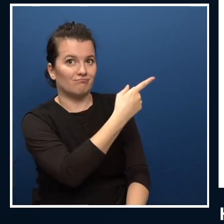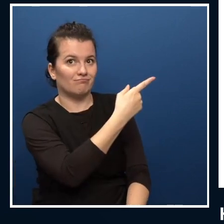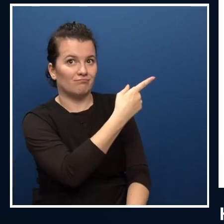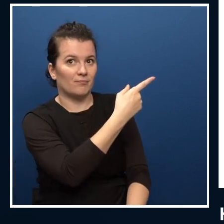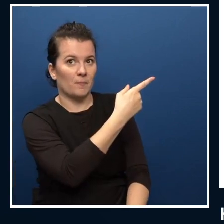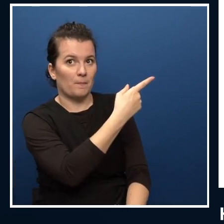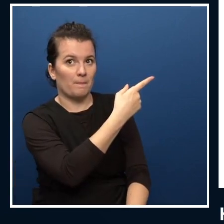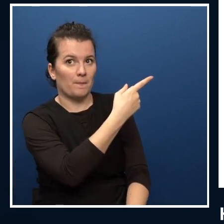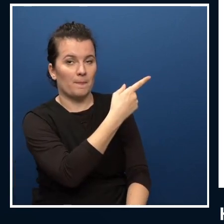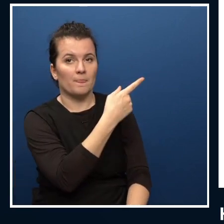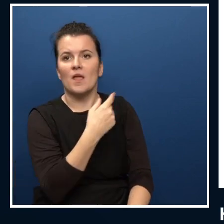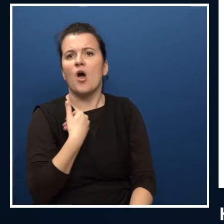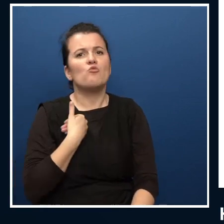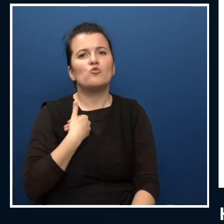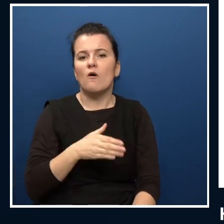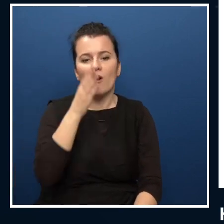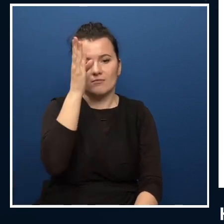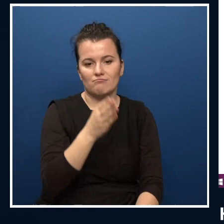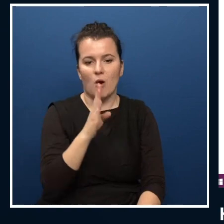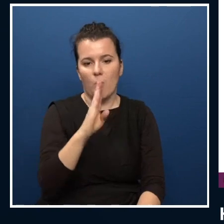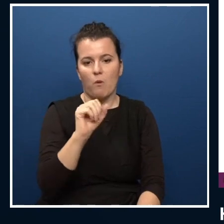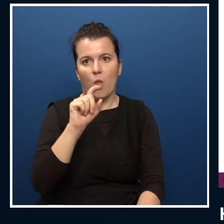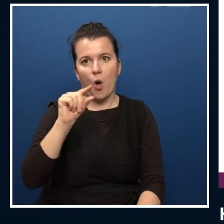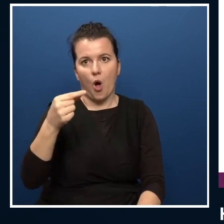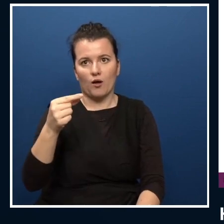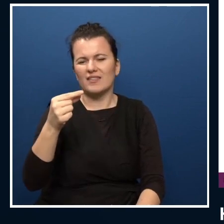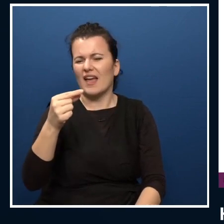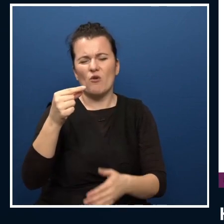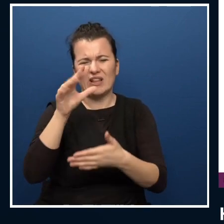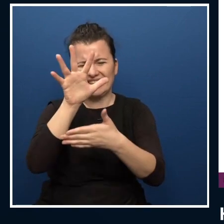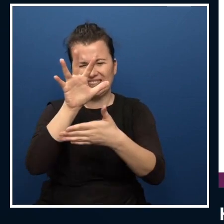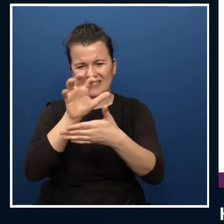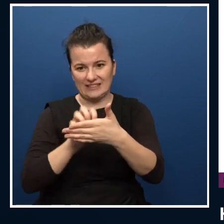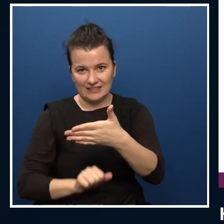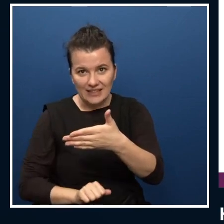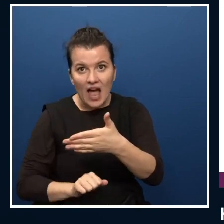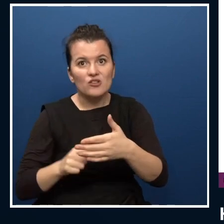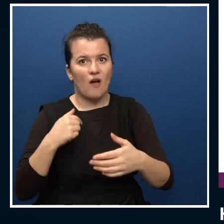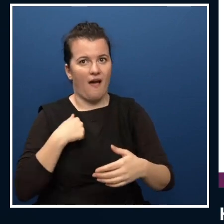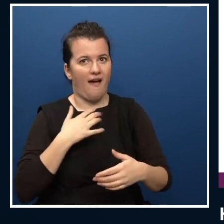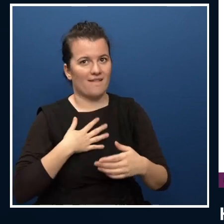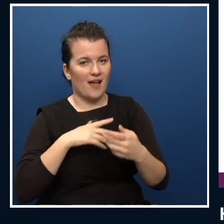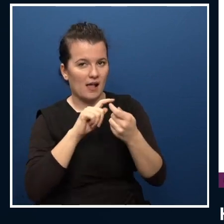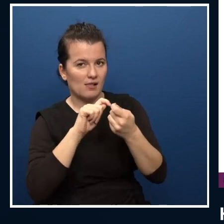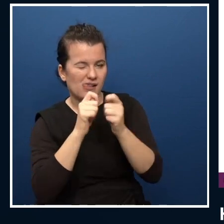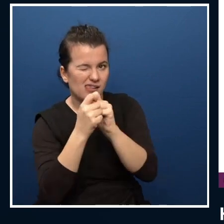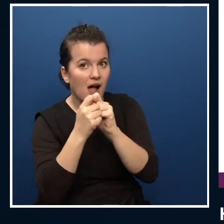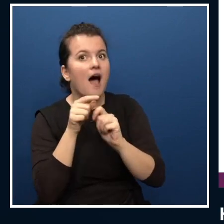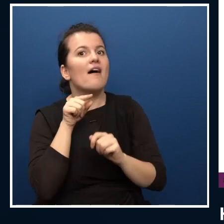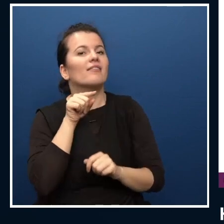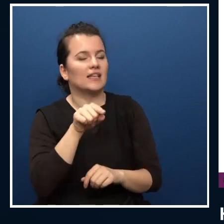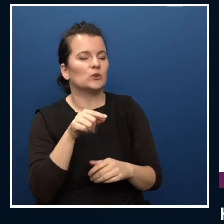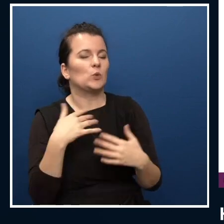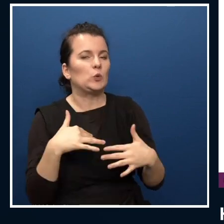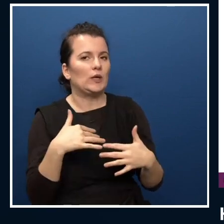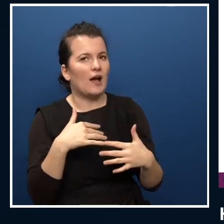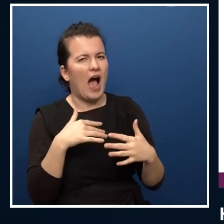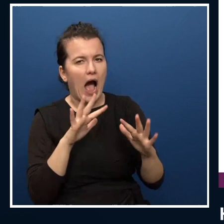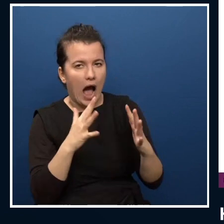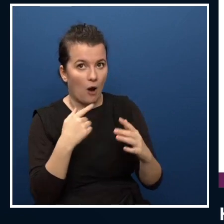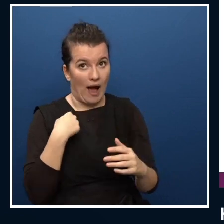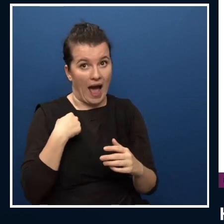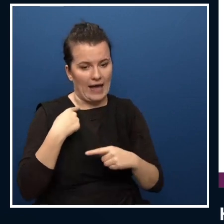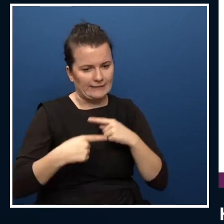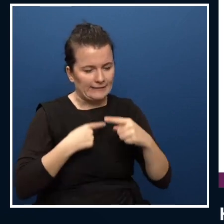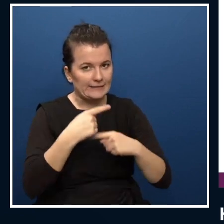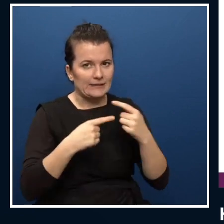in here. So I have to maintain that illusion for a while, and that can be really challenging. So I walk through that process and exactly what you need